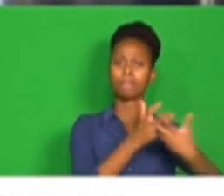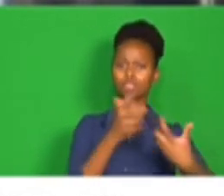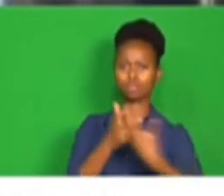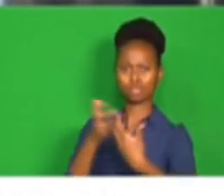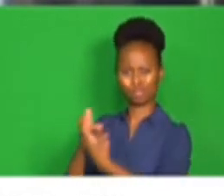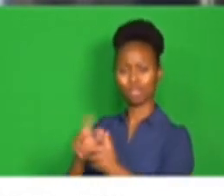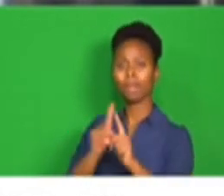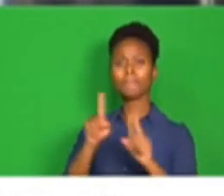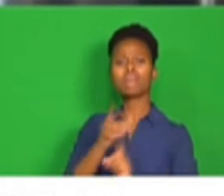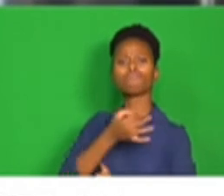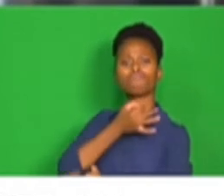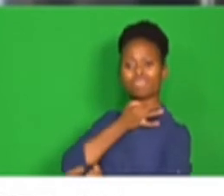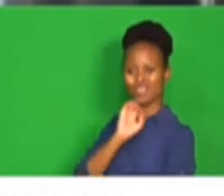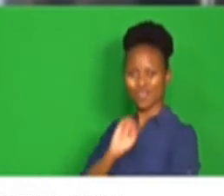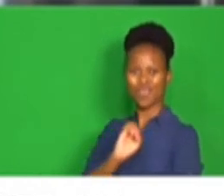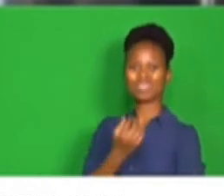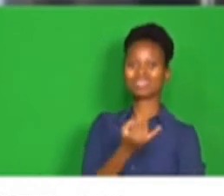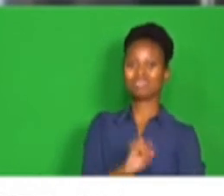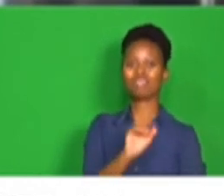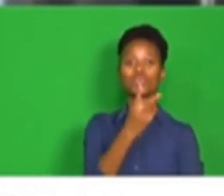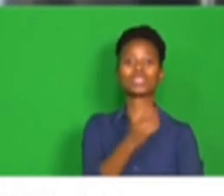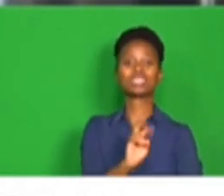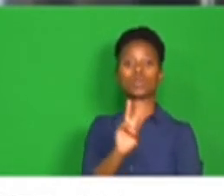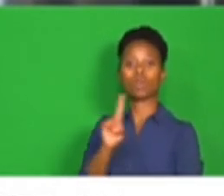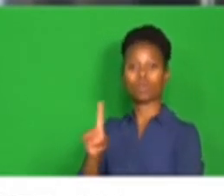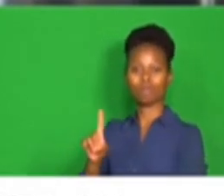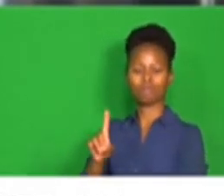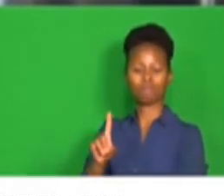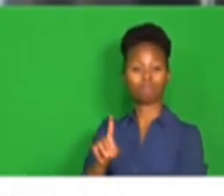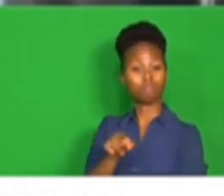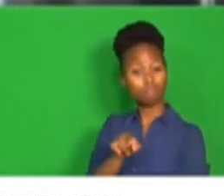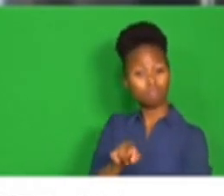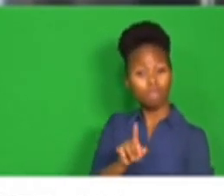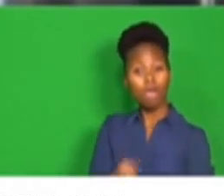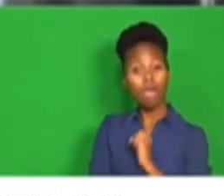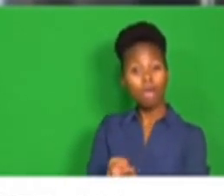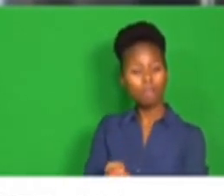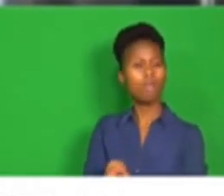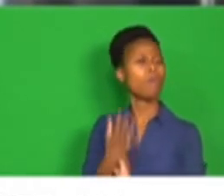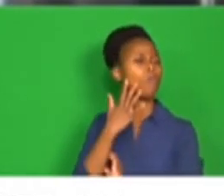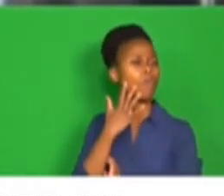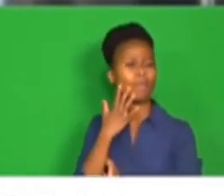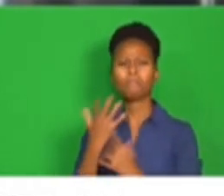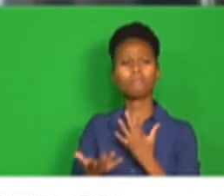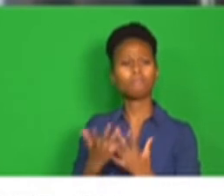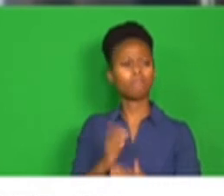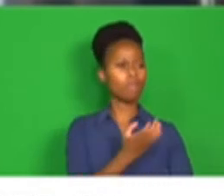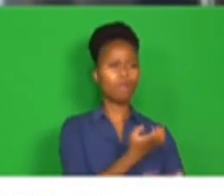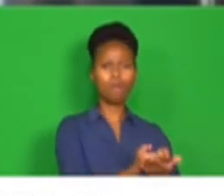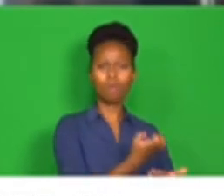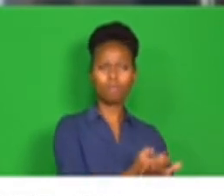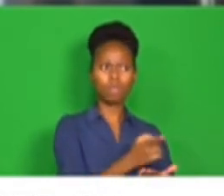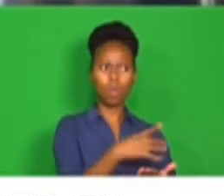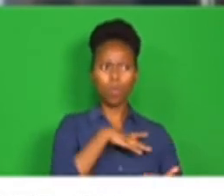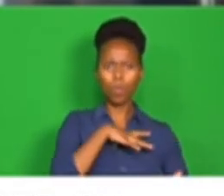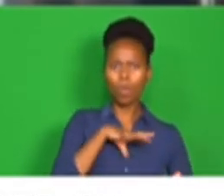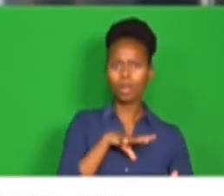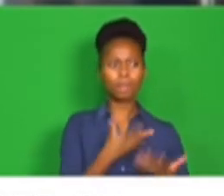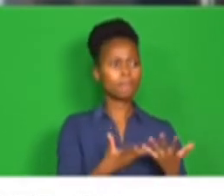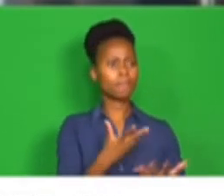through 2021, particularly where economies fail to take advantage